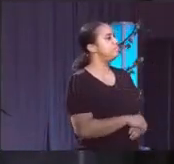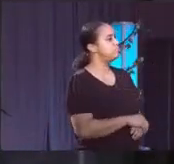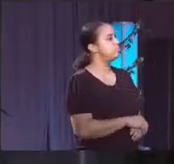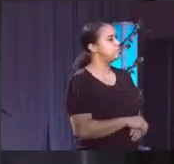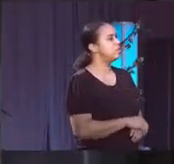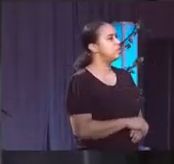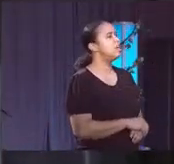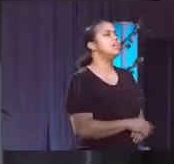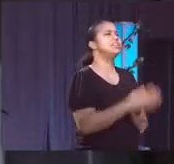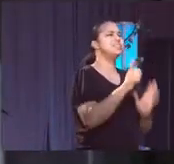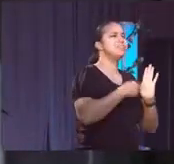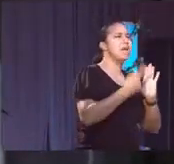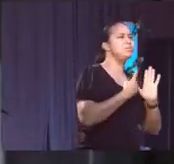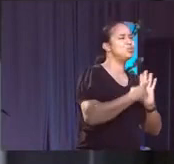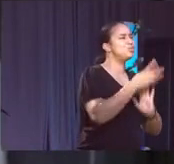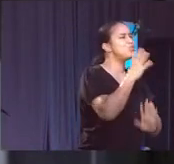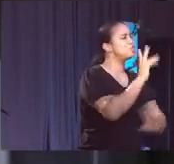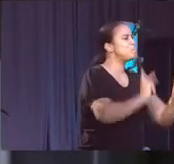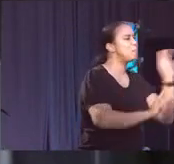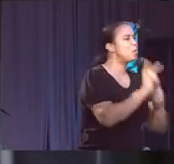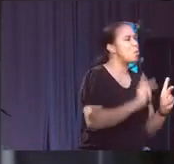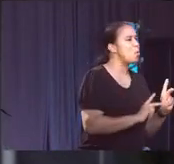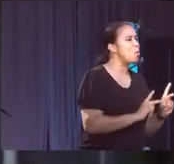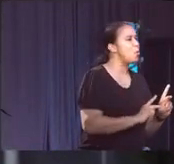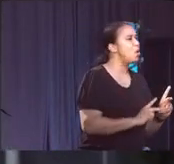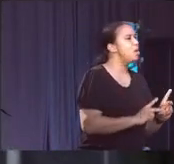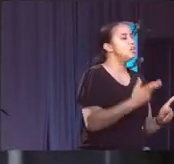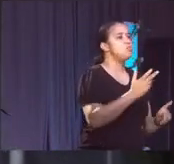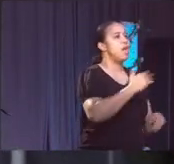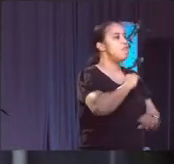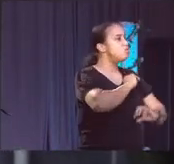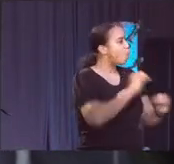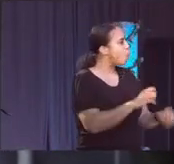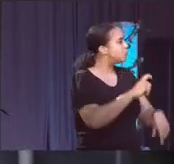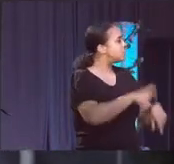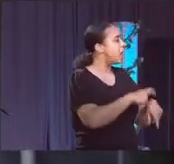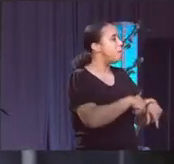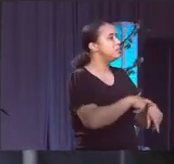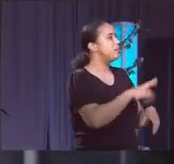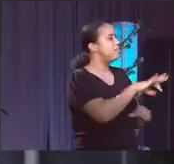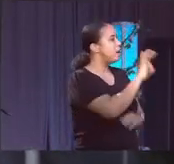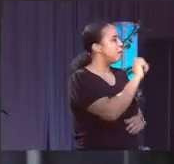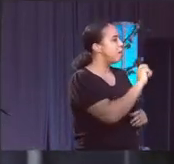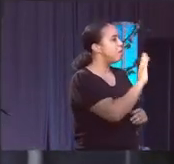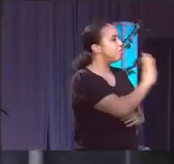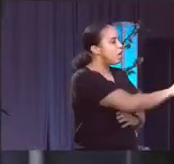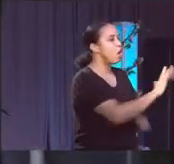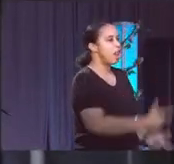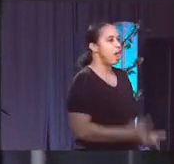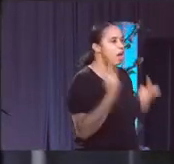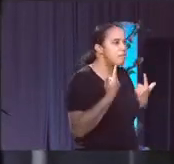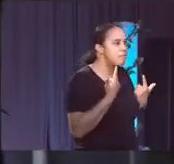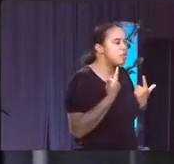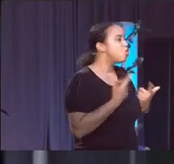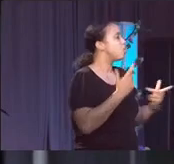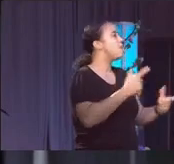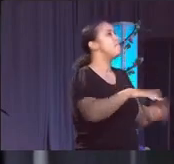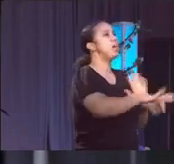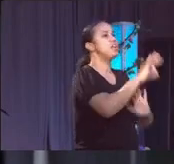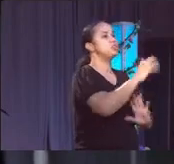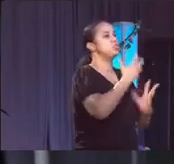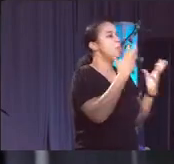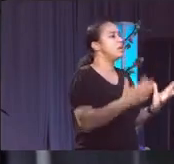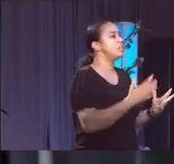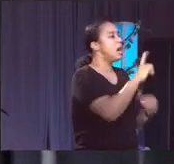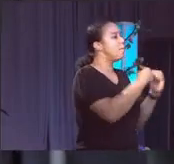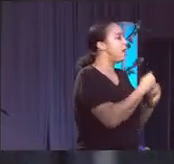Because sometimes you'll talk to people, you ain't took no time to find out nothing about them. And you can find out so much about a person